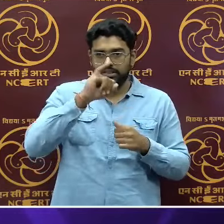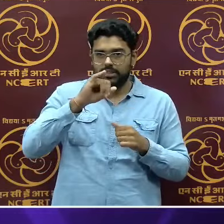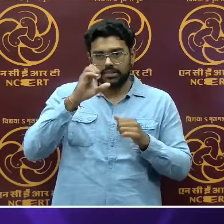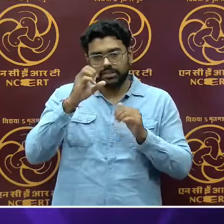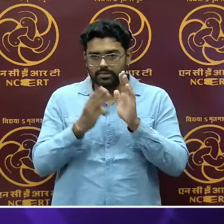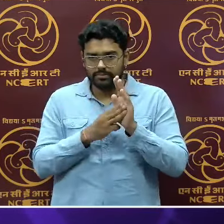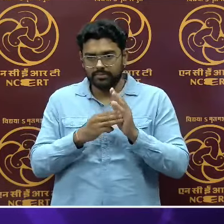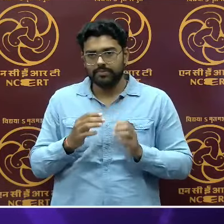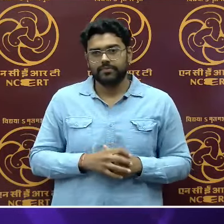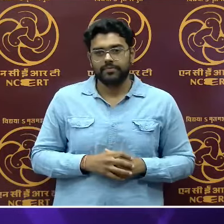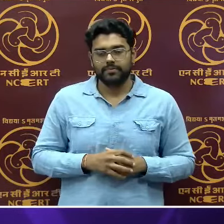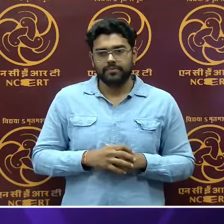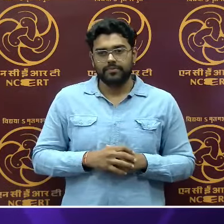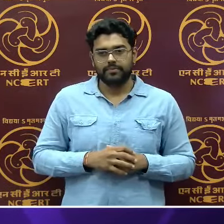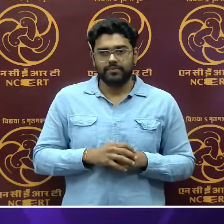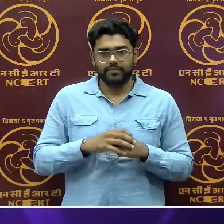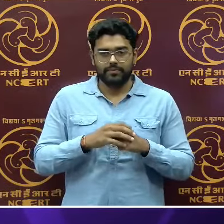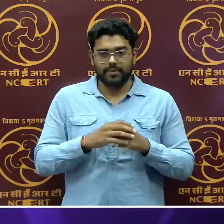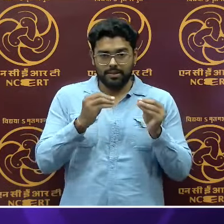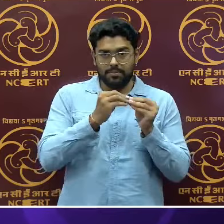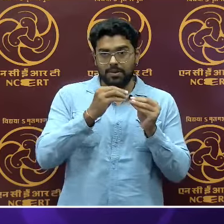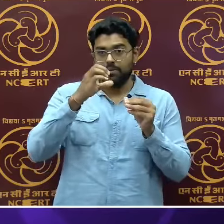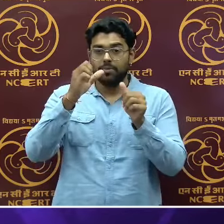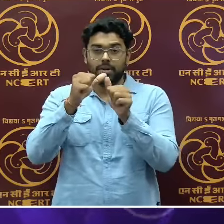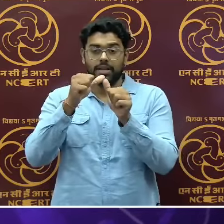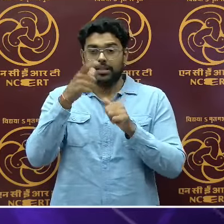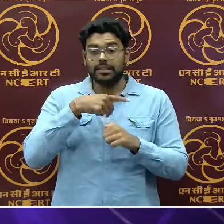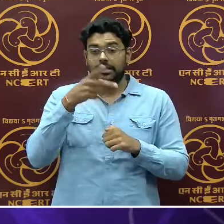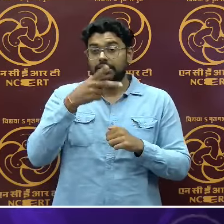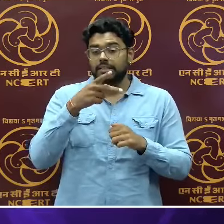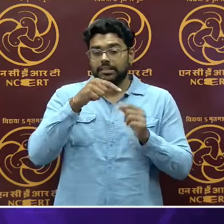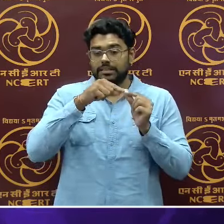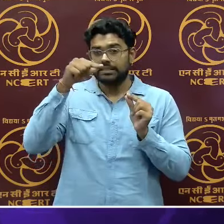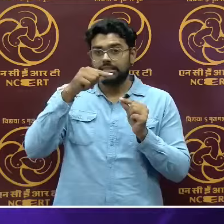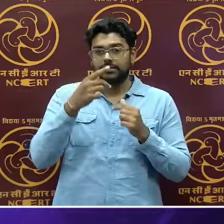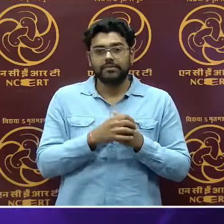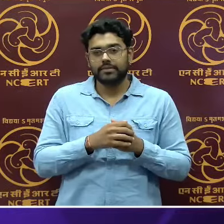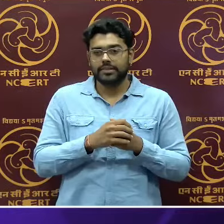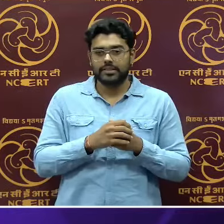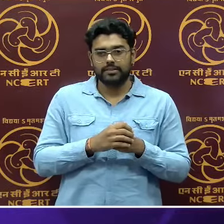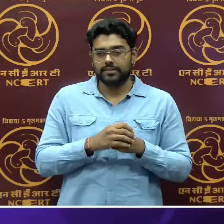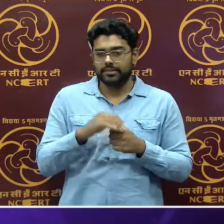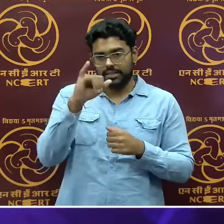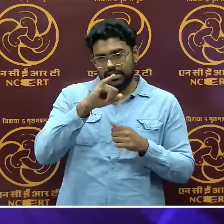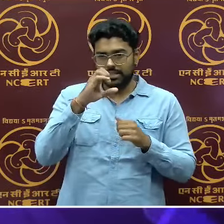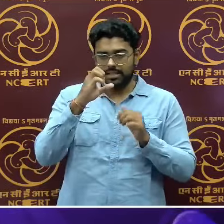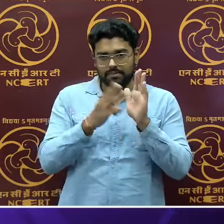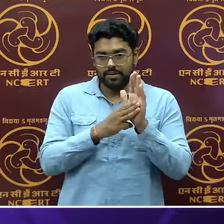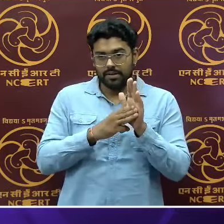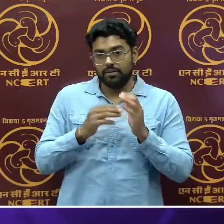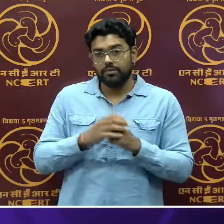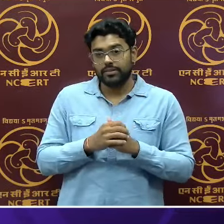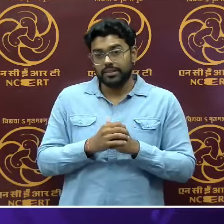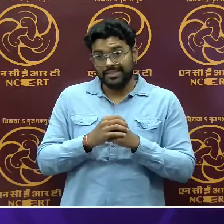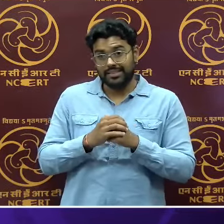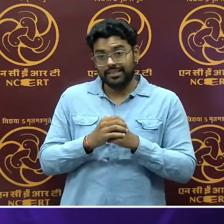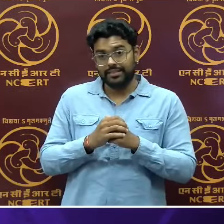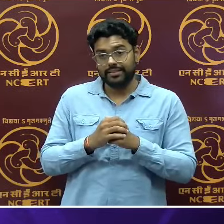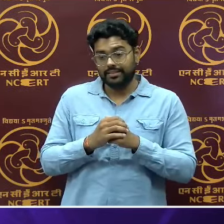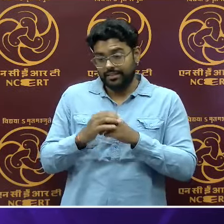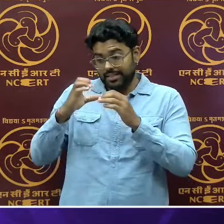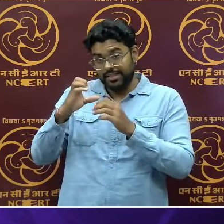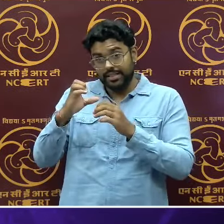centimeters. So, AB is 6 centimeters. I can draw an arc like this. And how much is CA, children? It